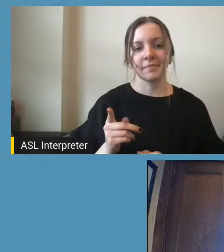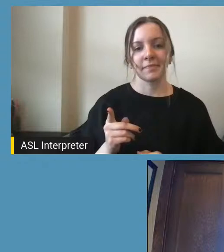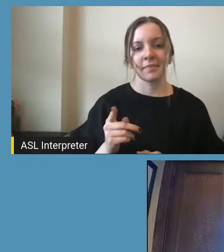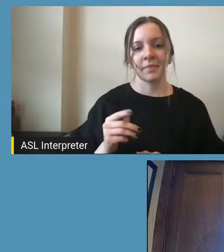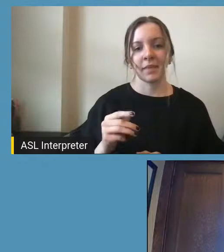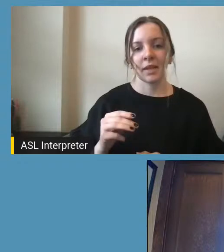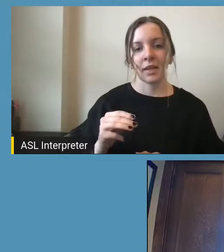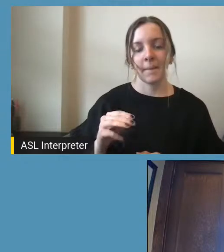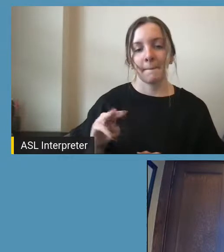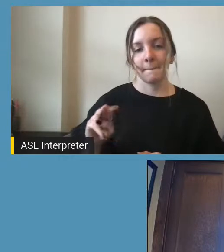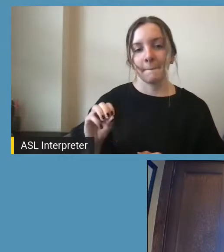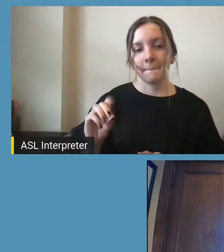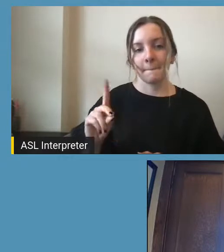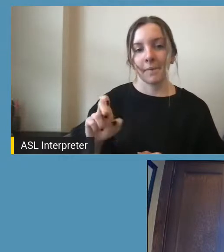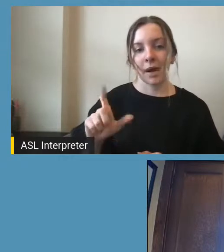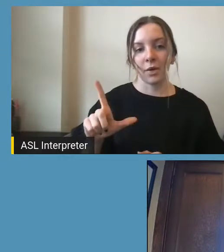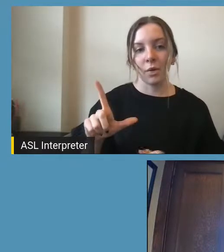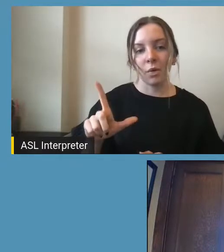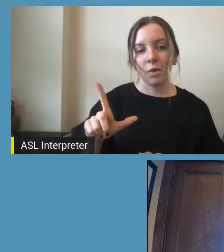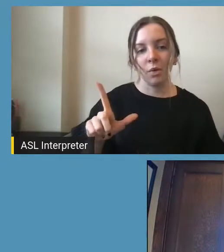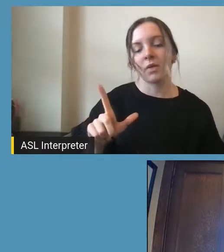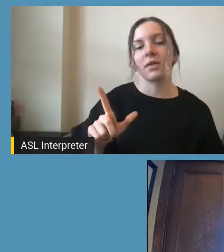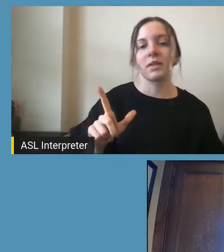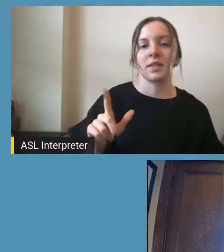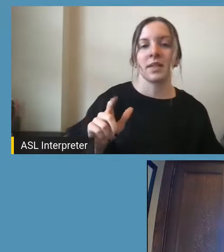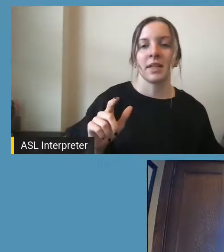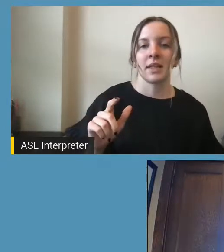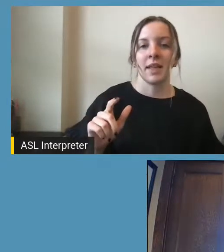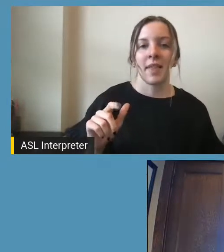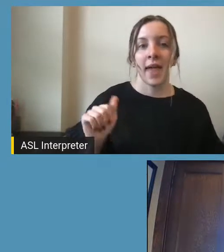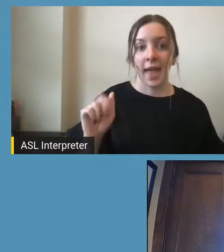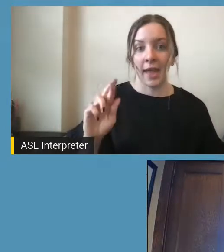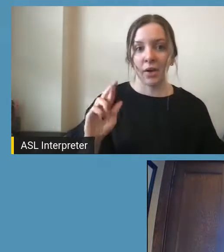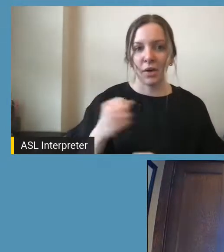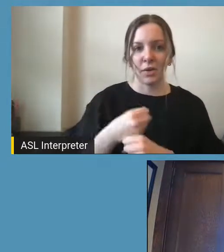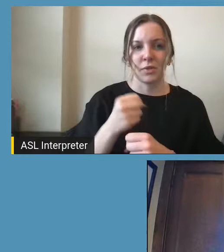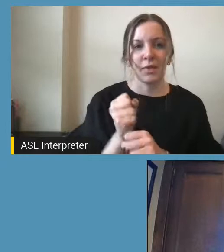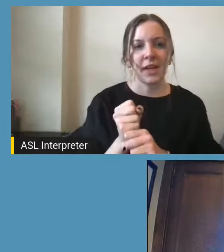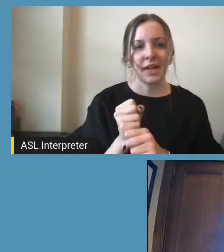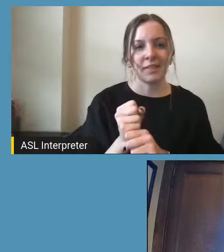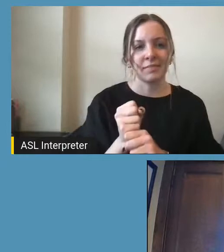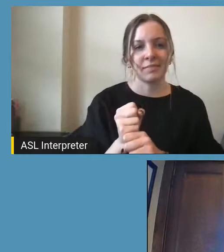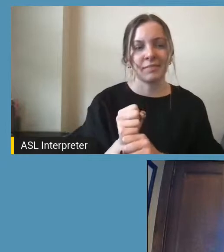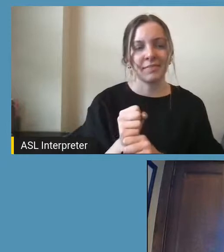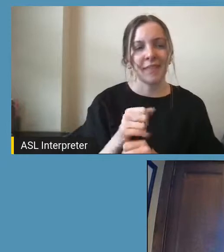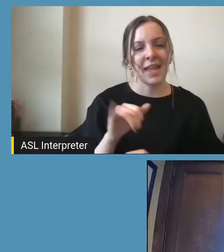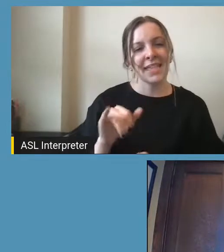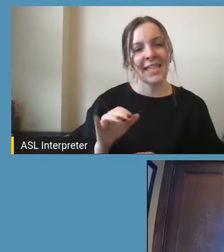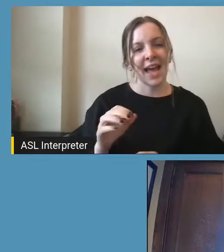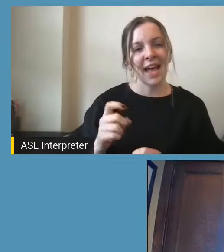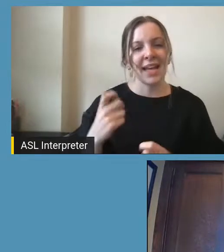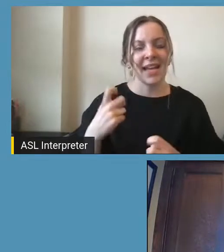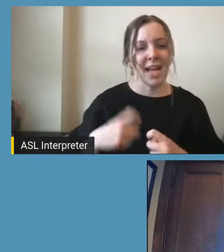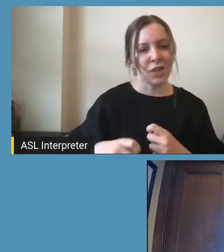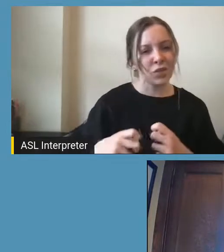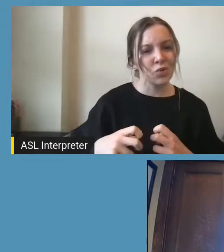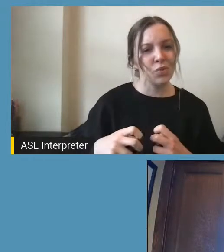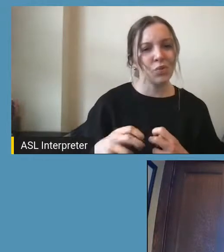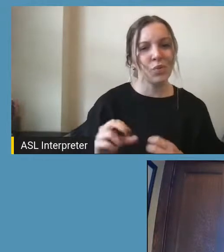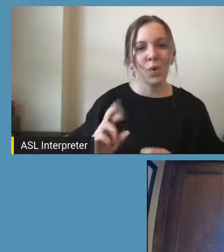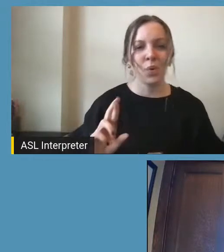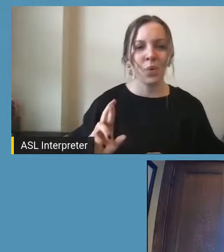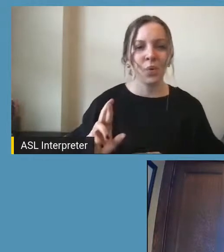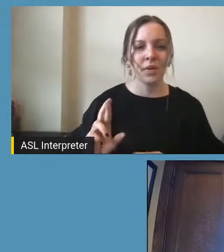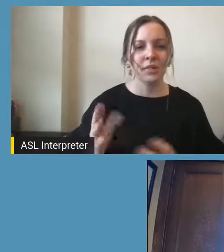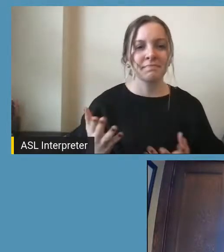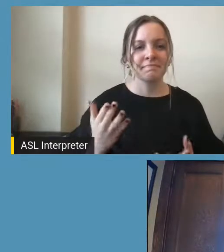present in, say, AR and so forth. Are there issues with representing a particular racial makeup or a body type or